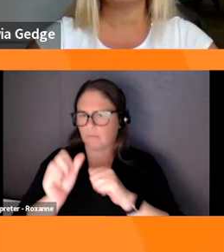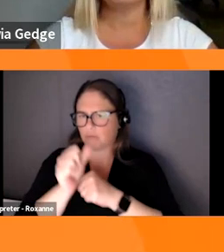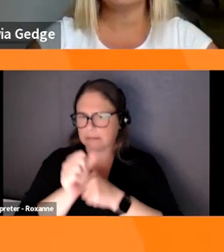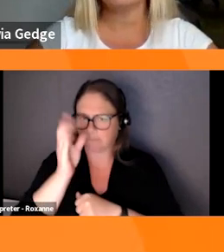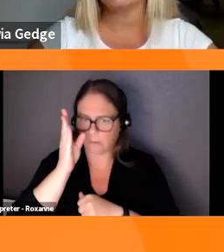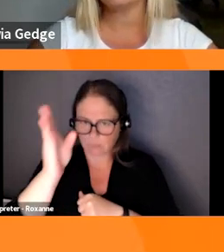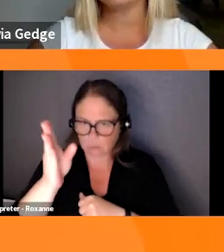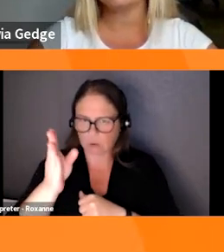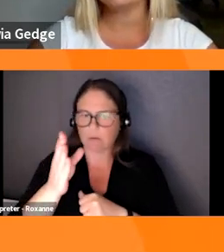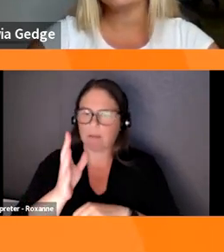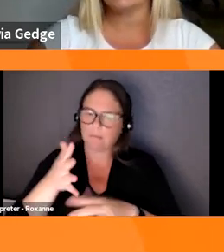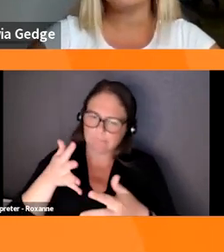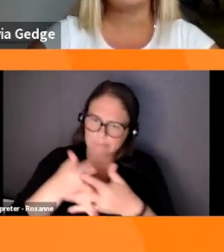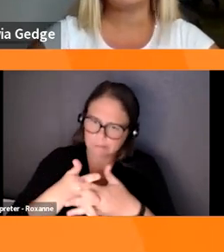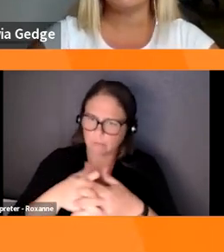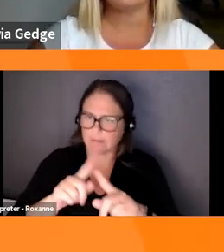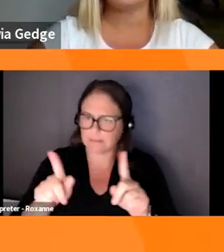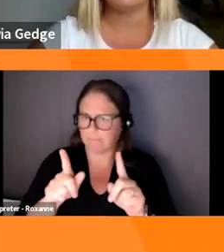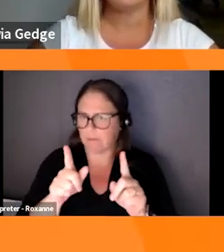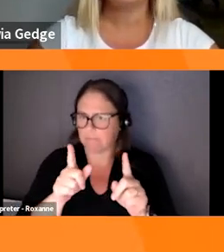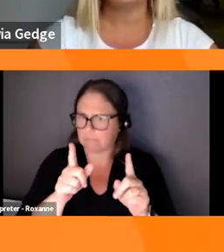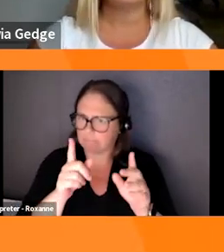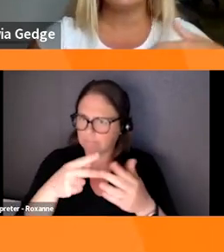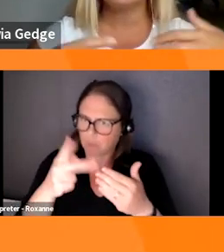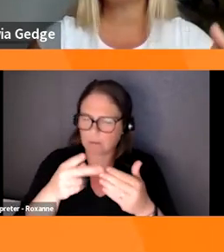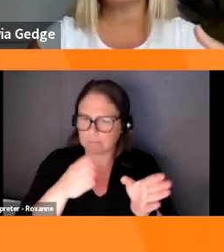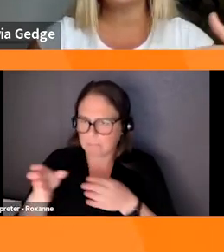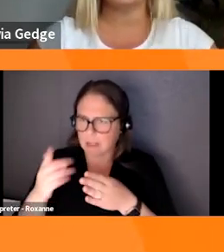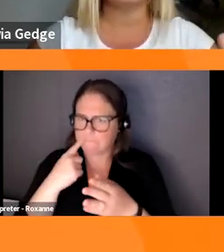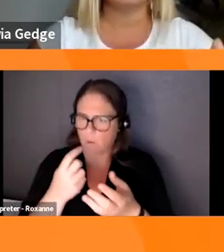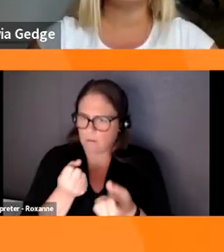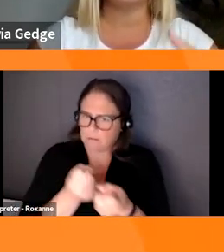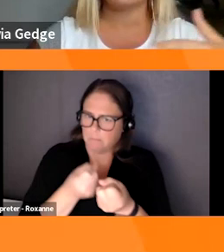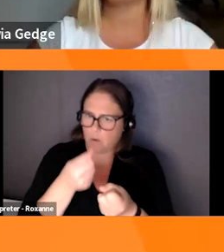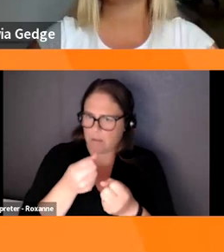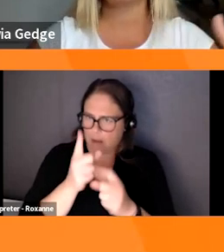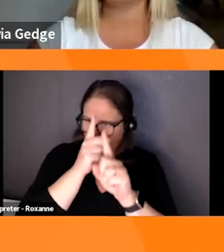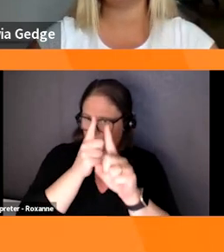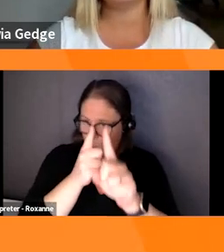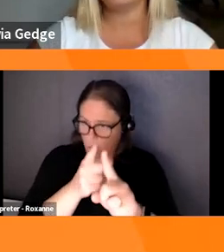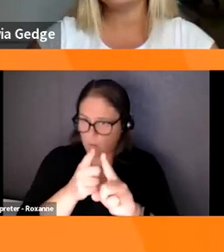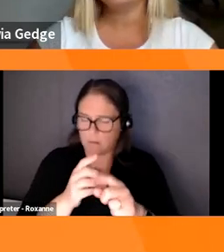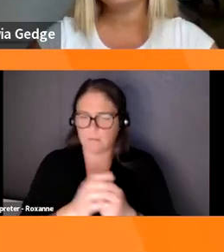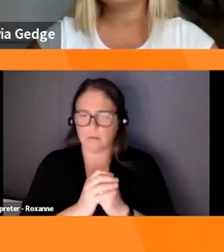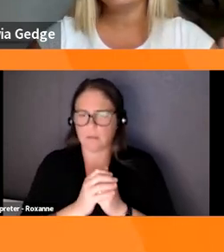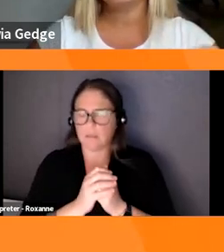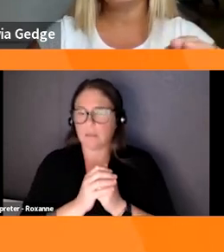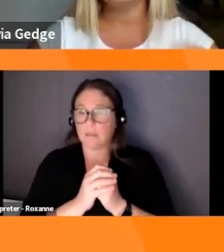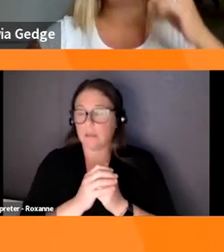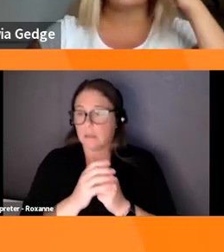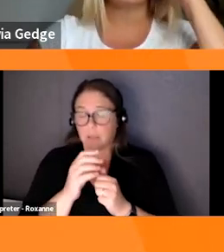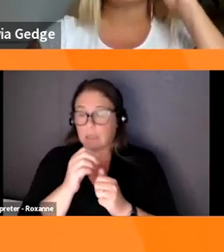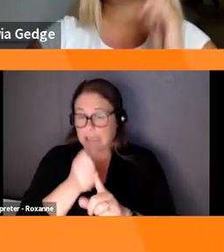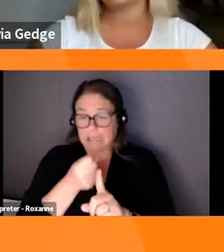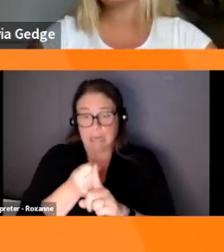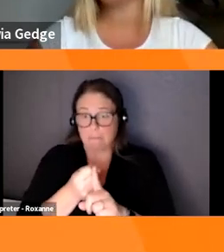the same thing applies in sustainability management. It touches each one of us, it touches many, many teams, and